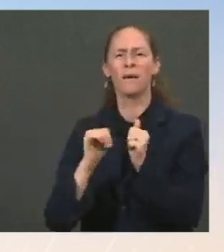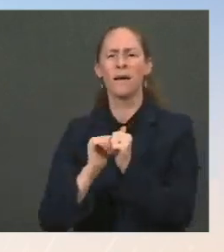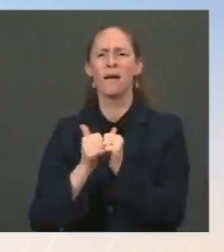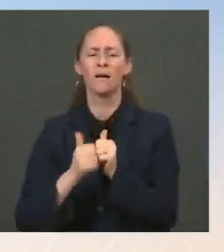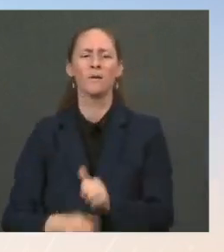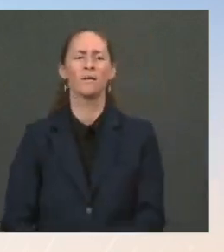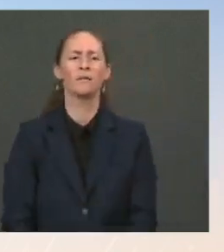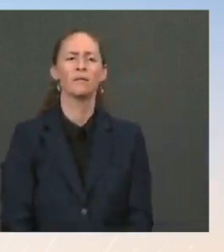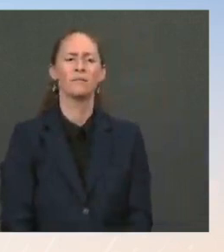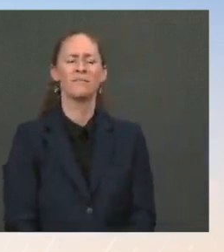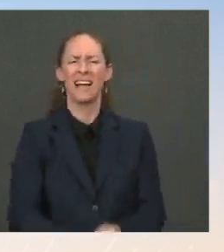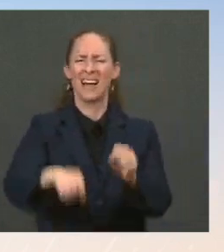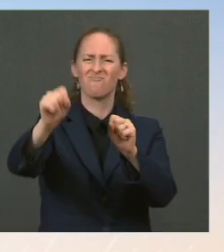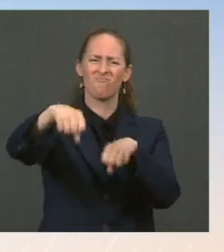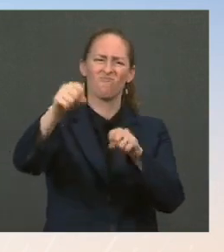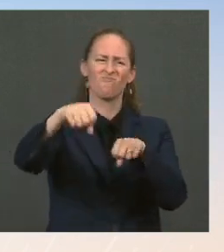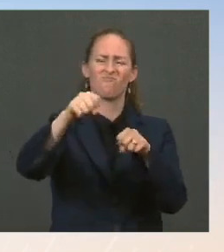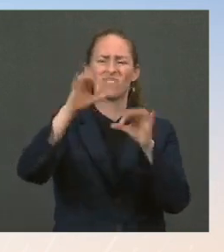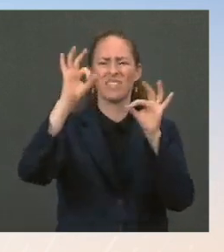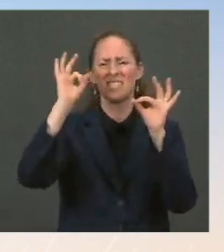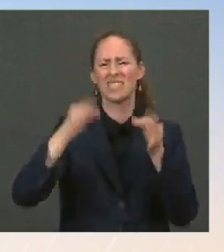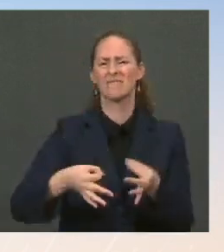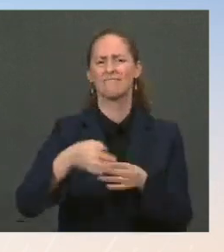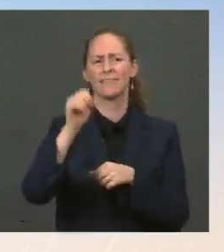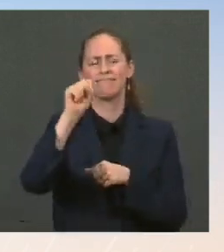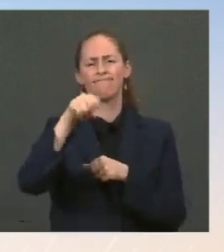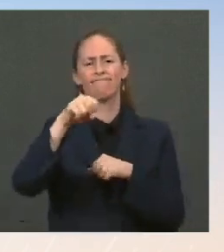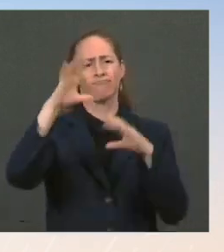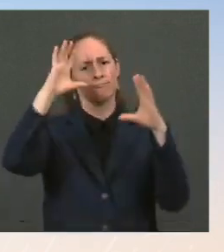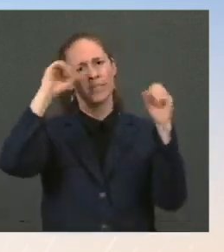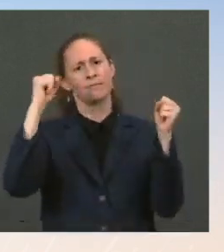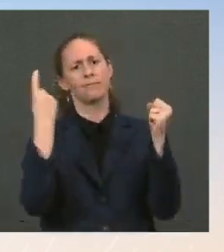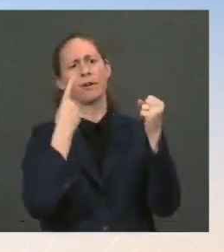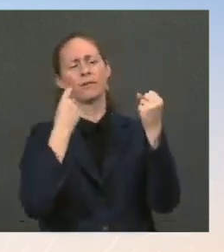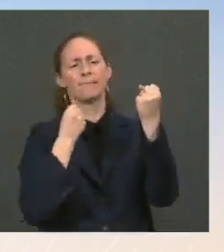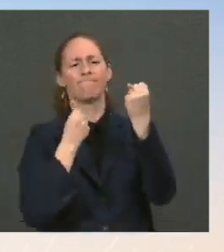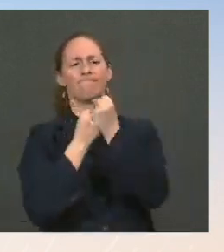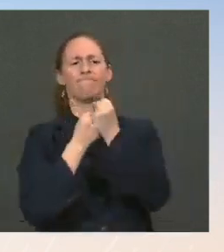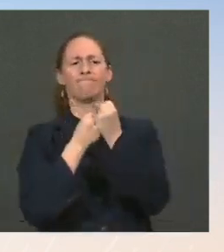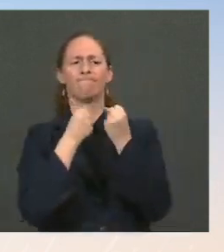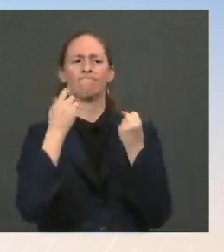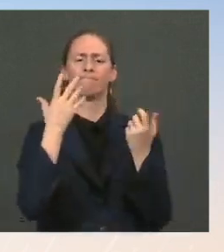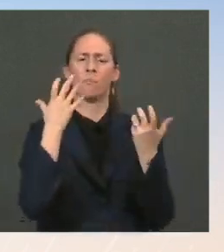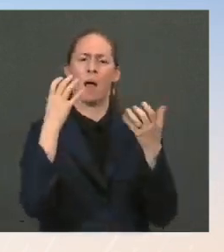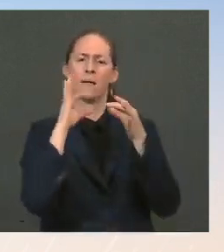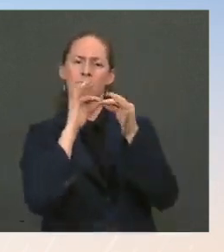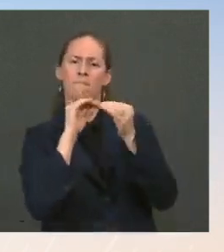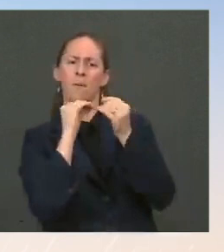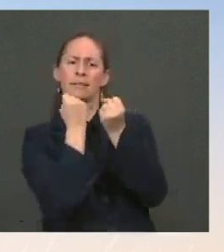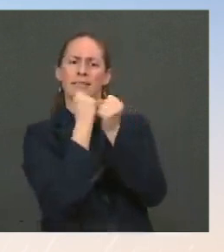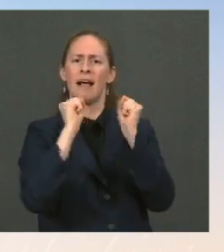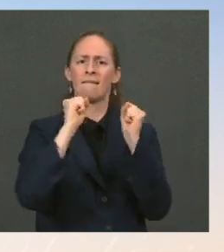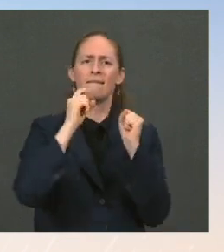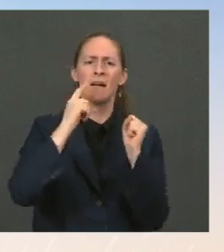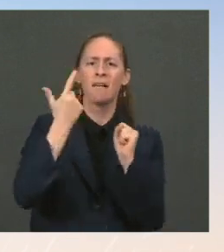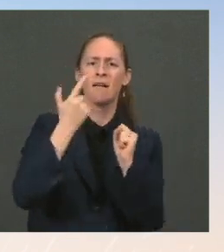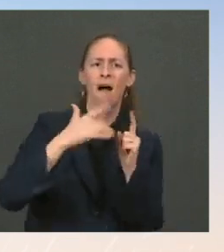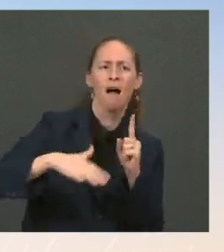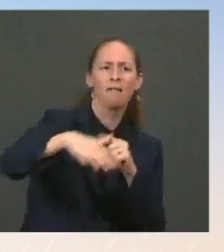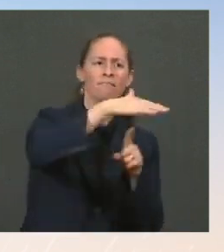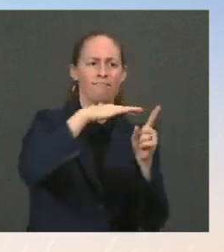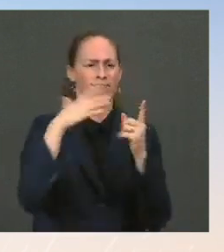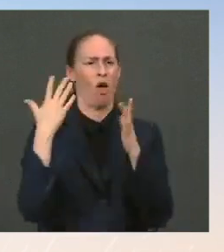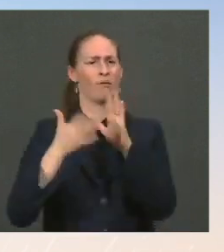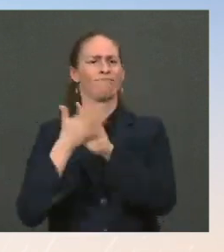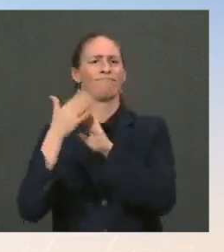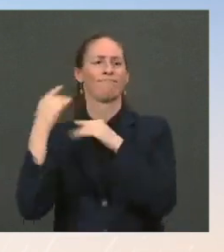Absolutely. I mean, one, I would say the president has been an advocate for doing more for gun safety measures through the course of his career. Not only did he fight to get the